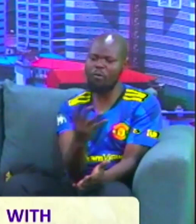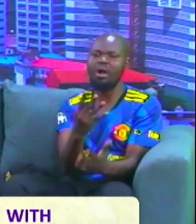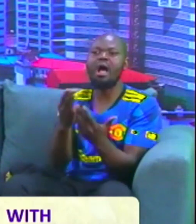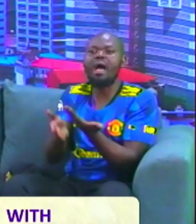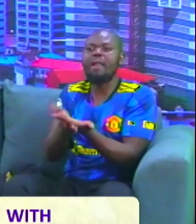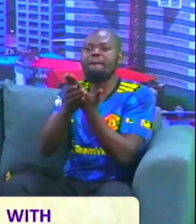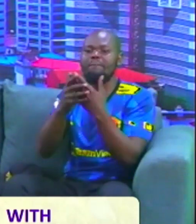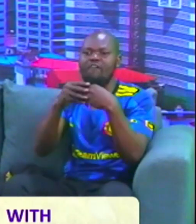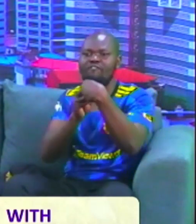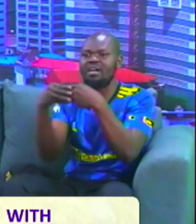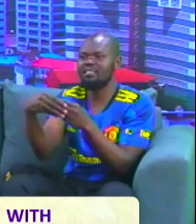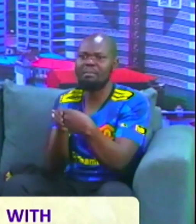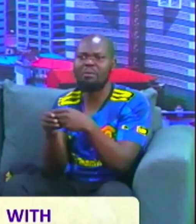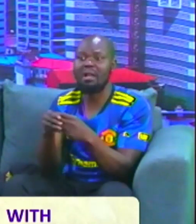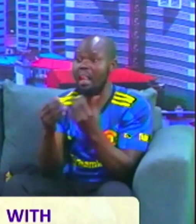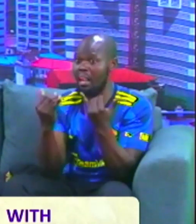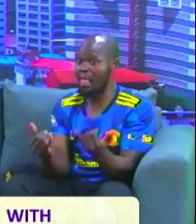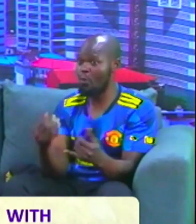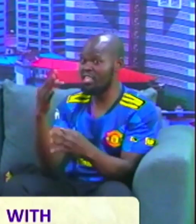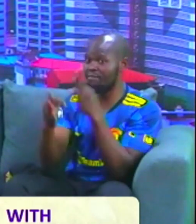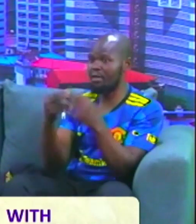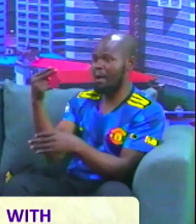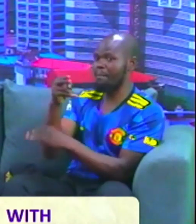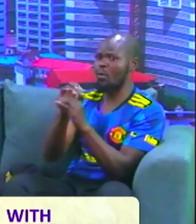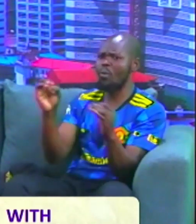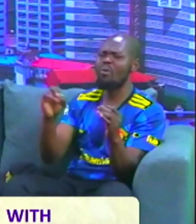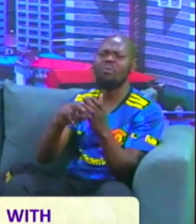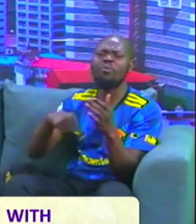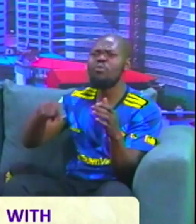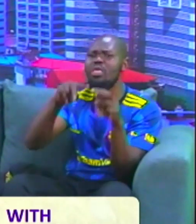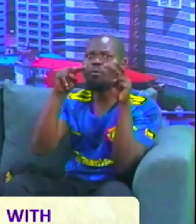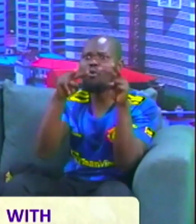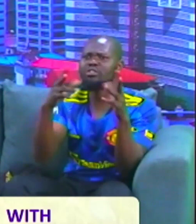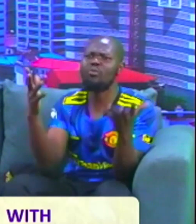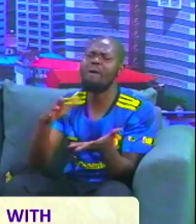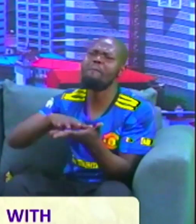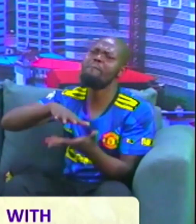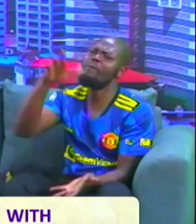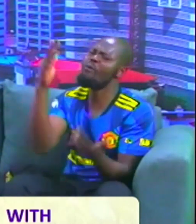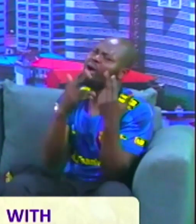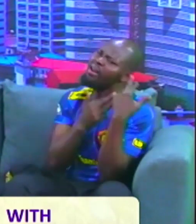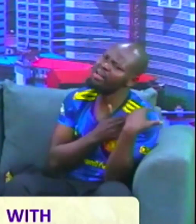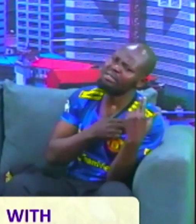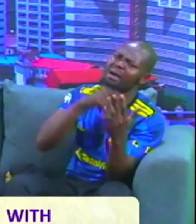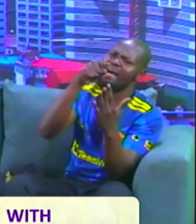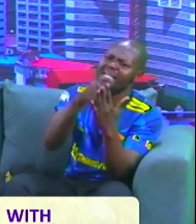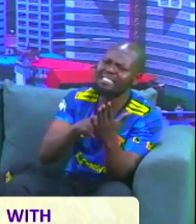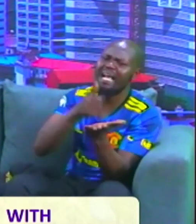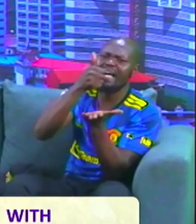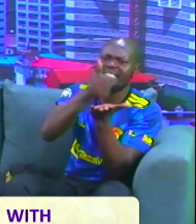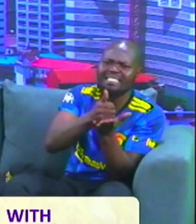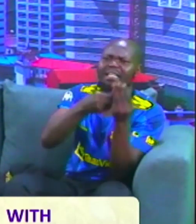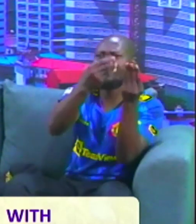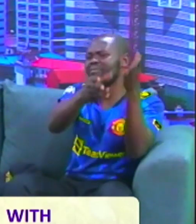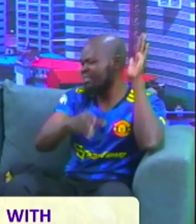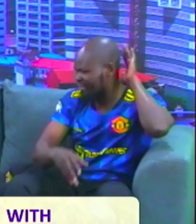Garnacho is there. Anthony, Garnacho, Haaland, and I think with the three all there, it's going to become a